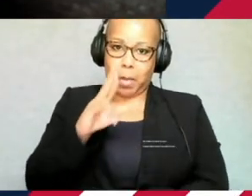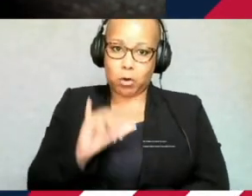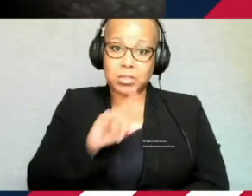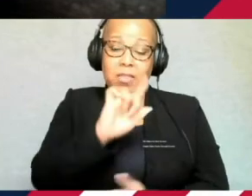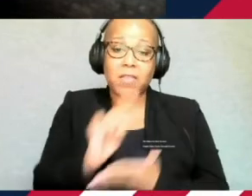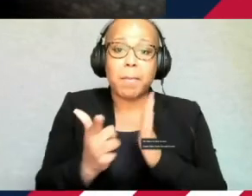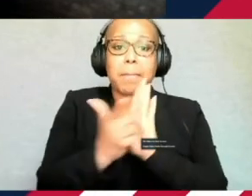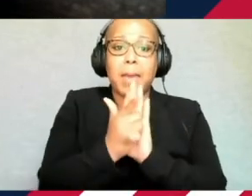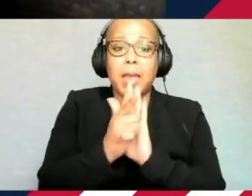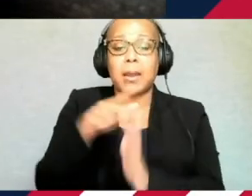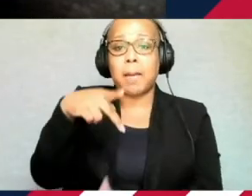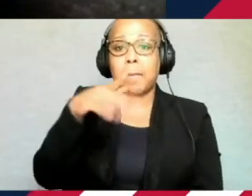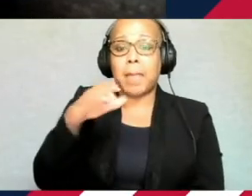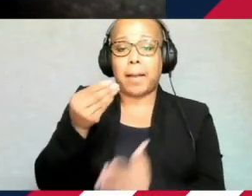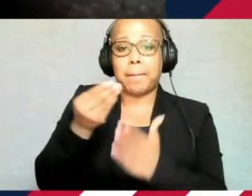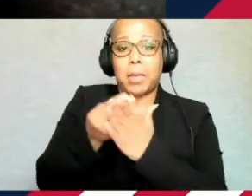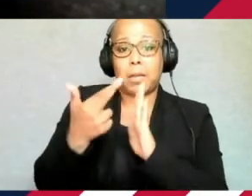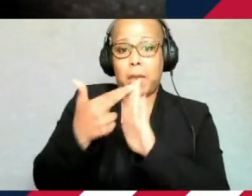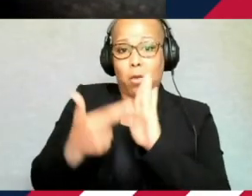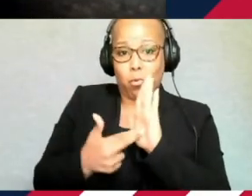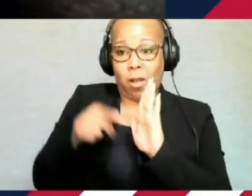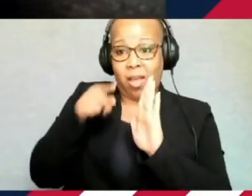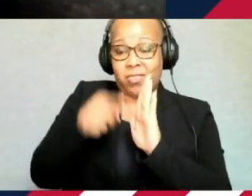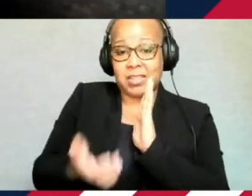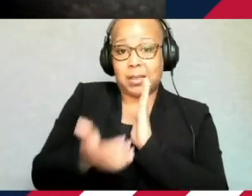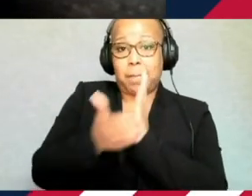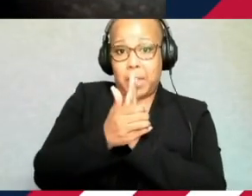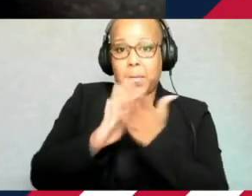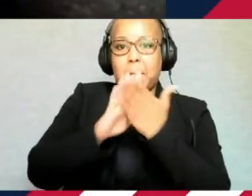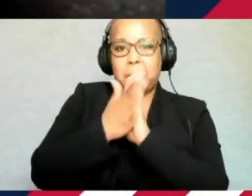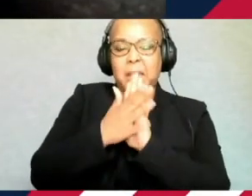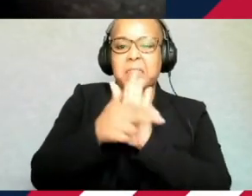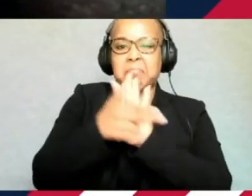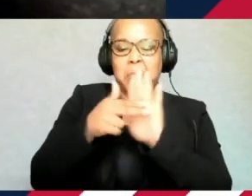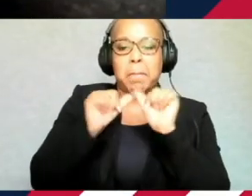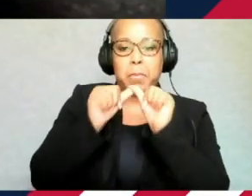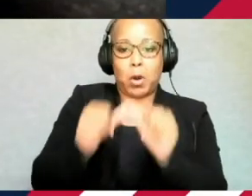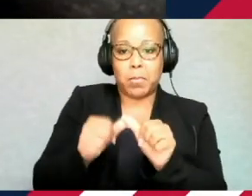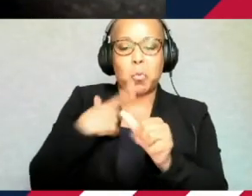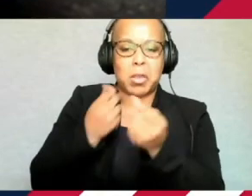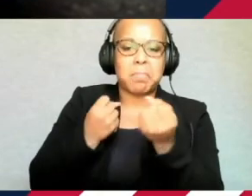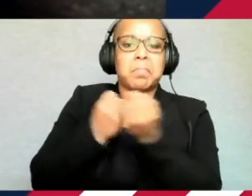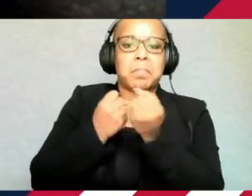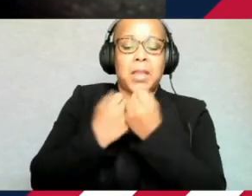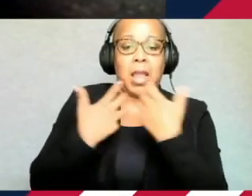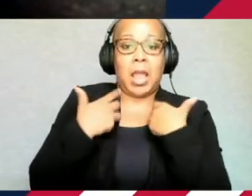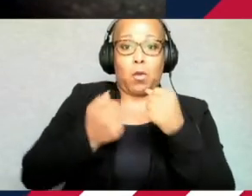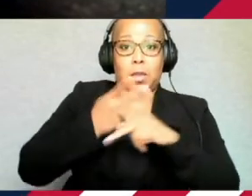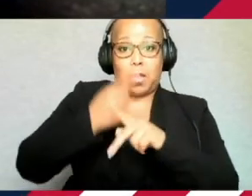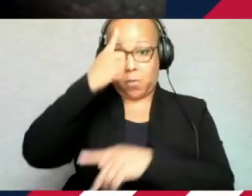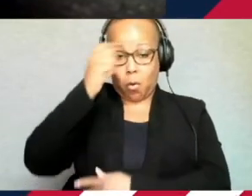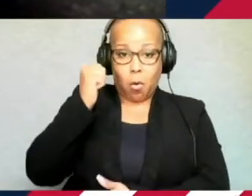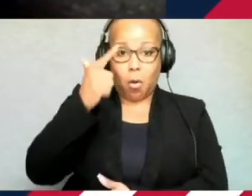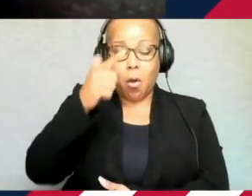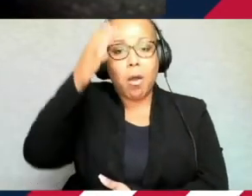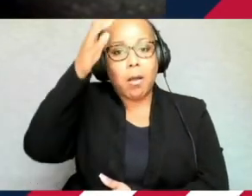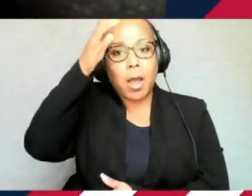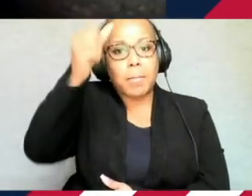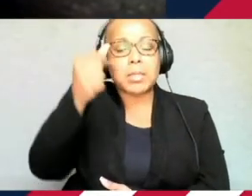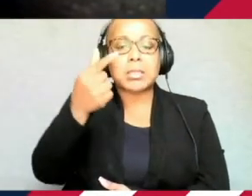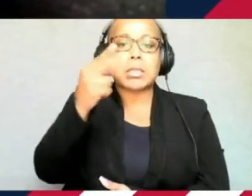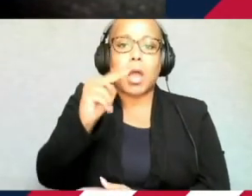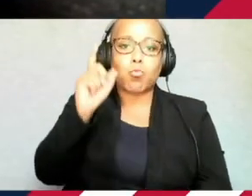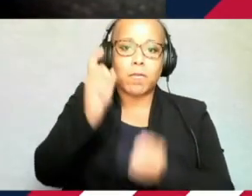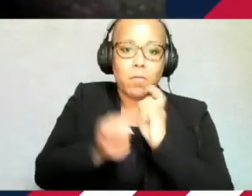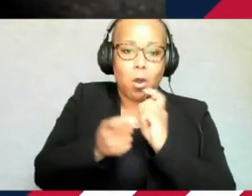PAC money by rule, and this amendment makes that permanent. We stand for healthcare for all, common sense gun reform, and clean air